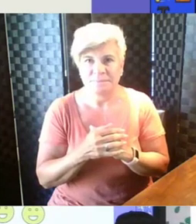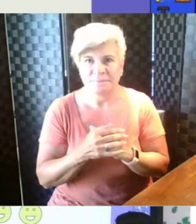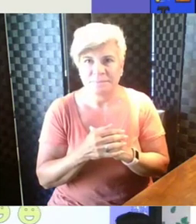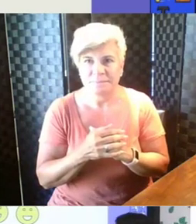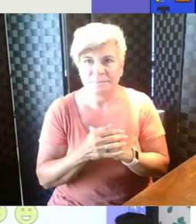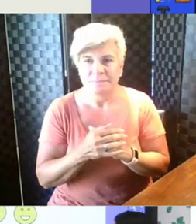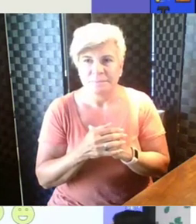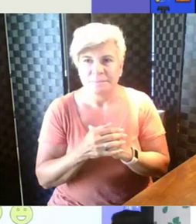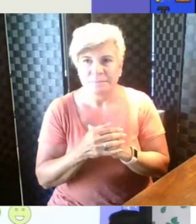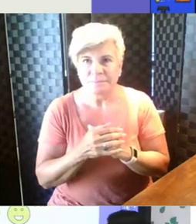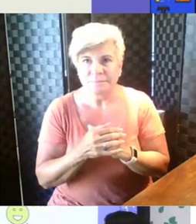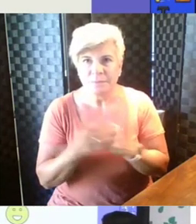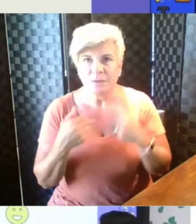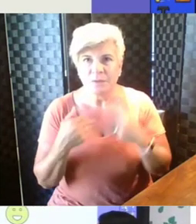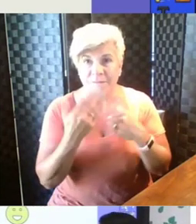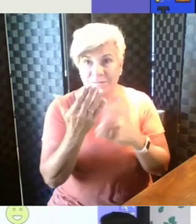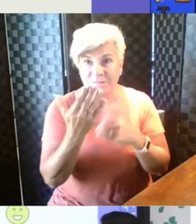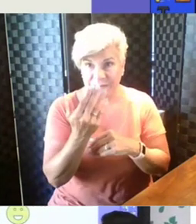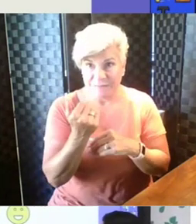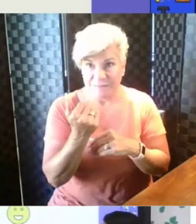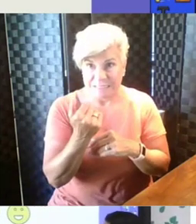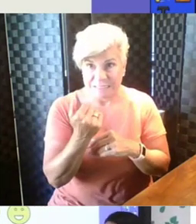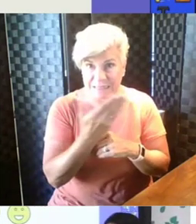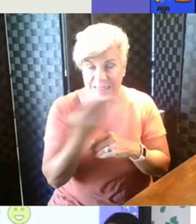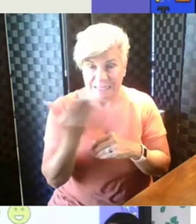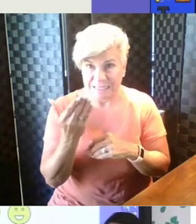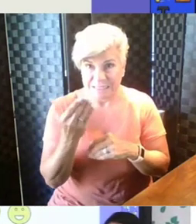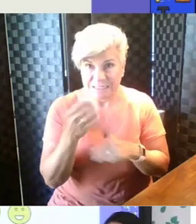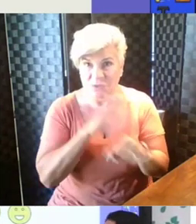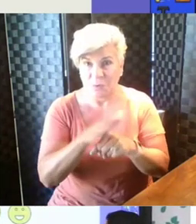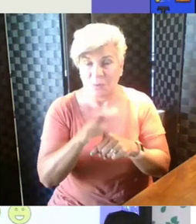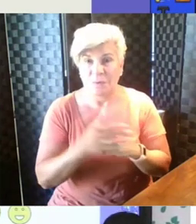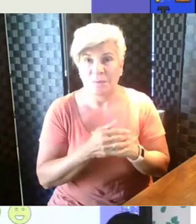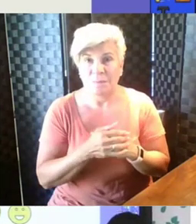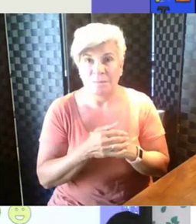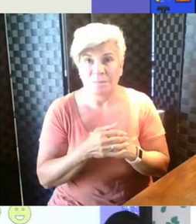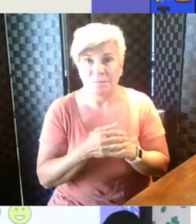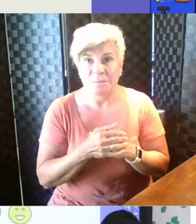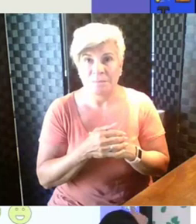15. So we have 15 objects total.